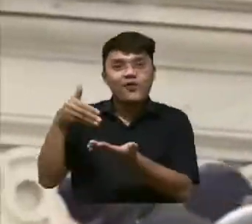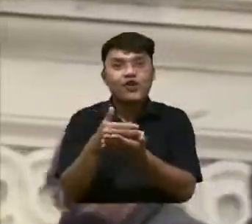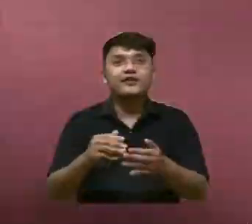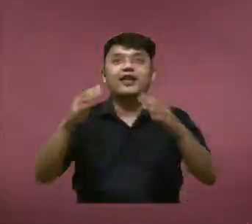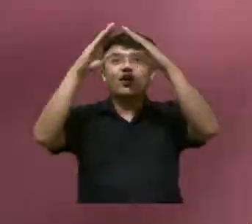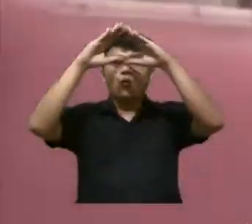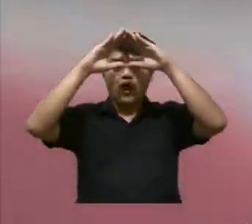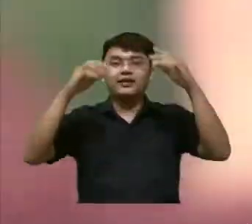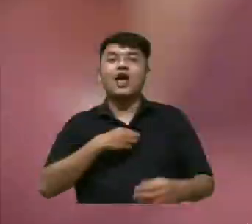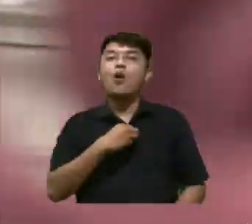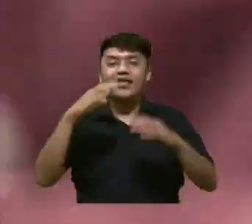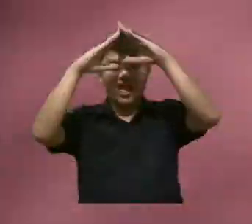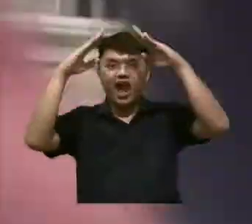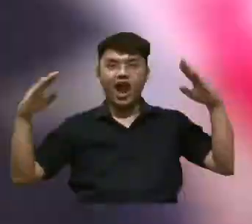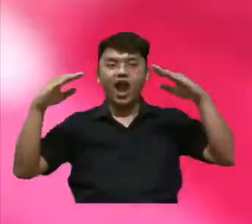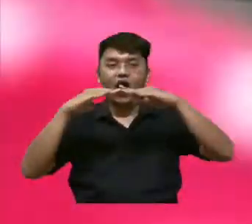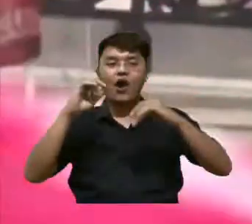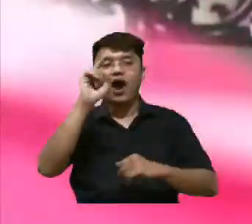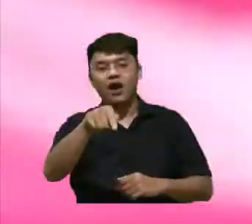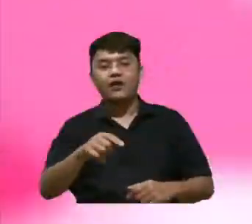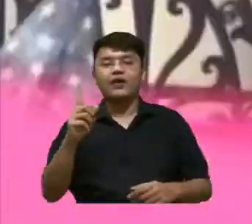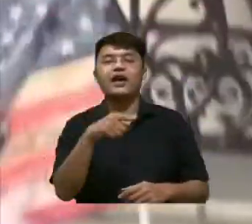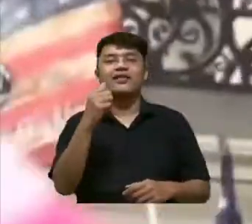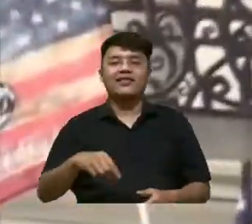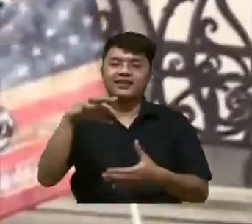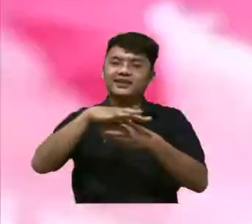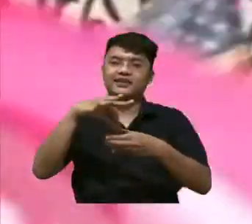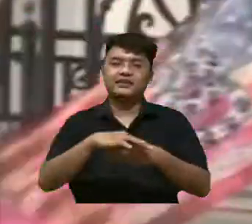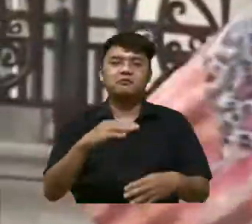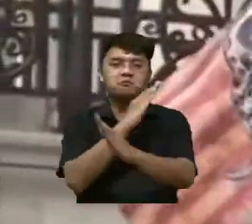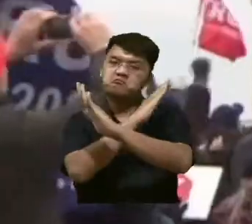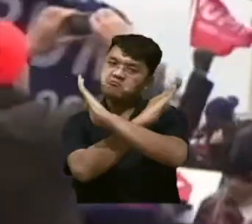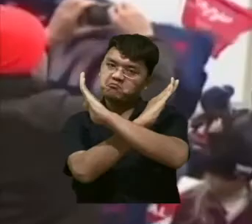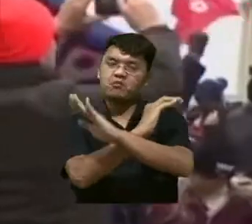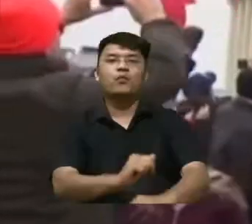to protest an unconfirmed election fraud.